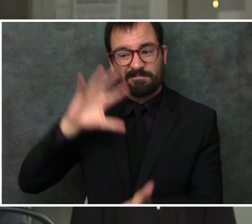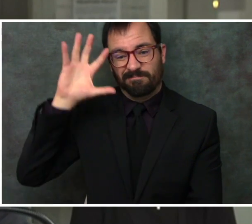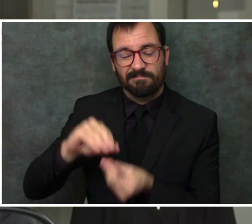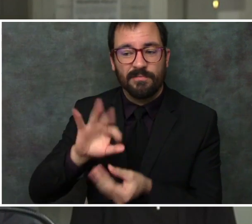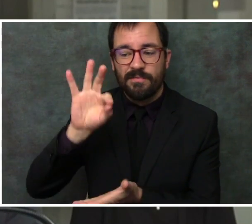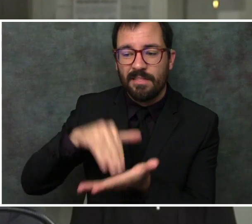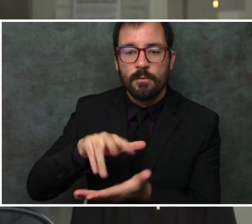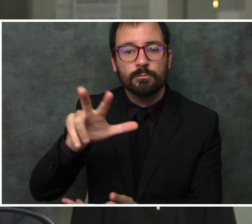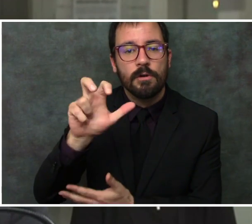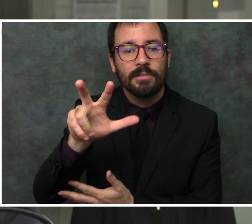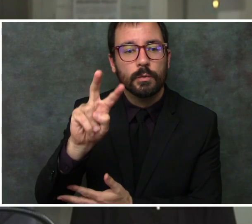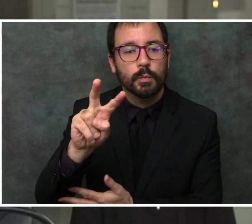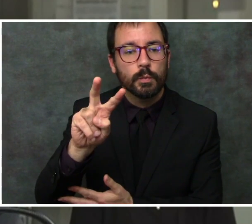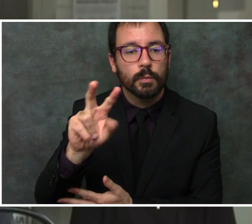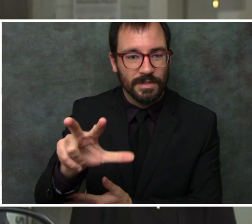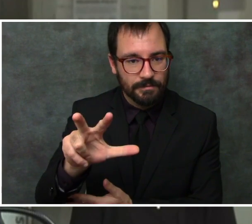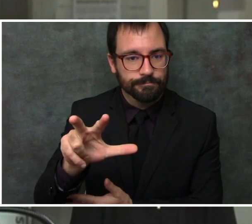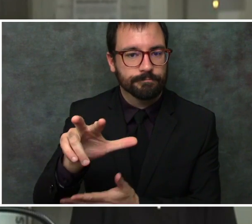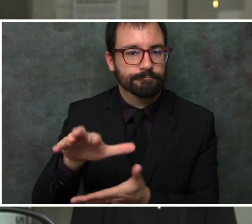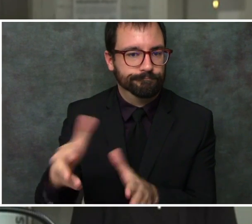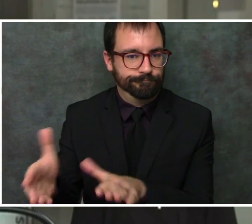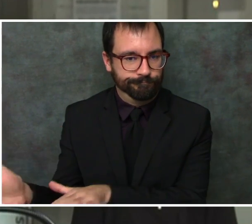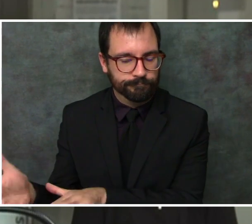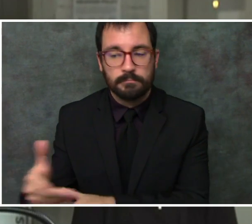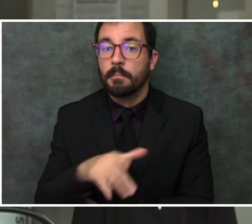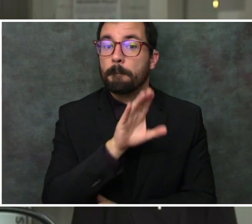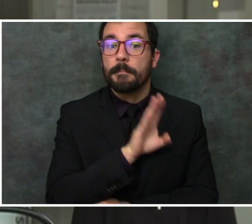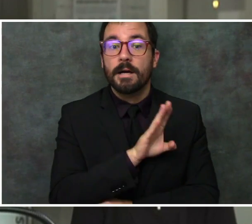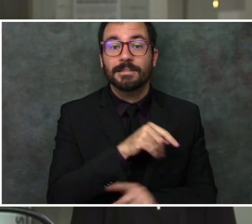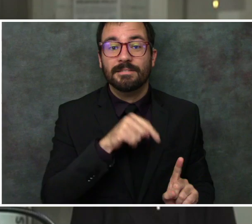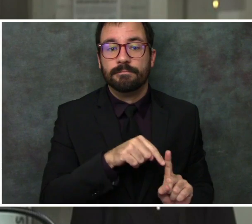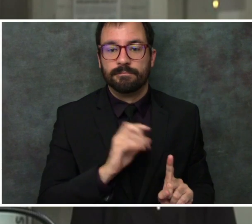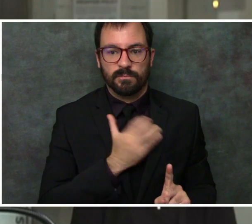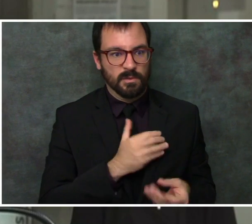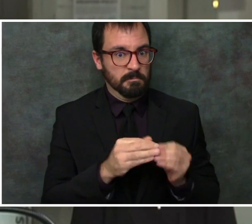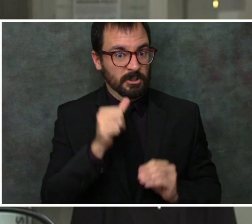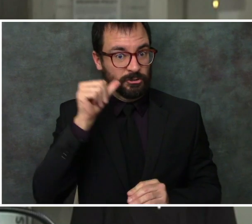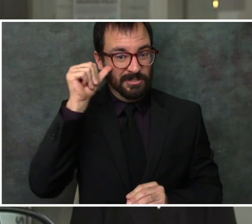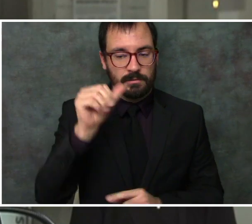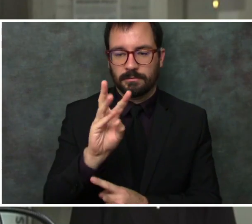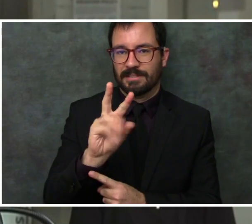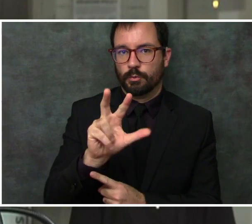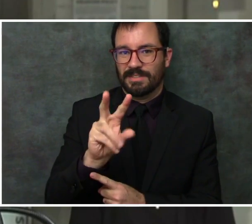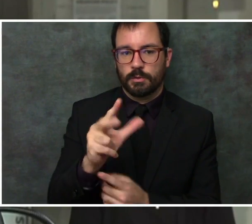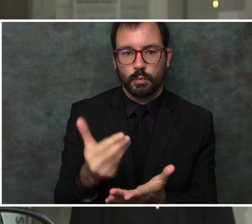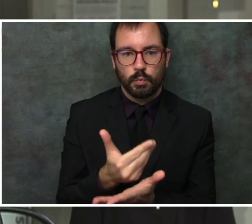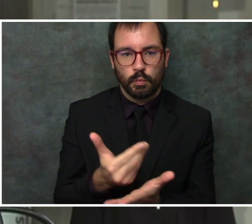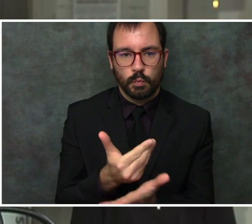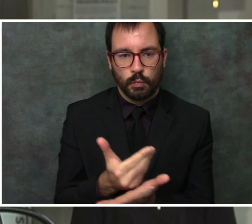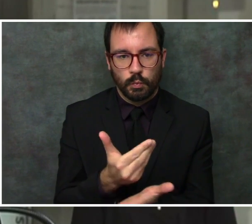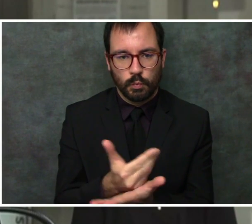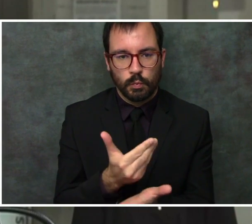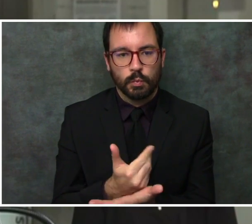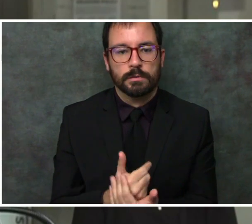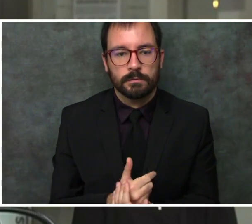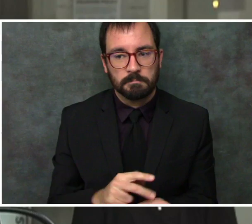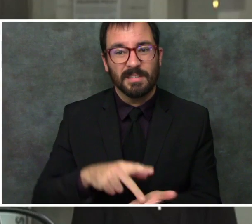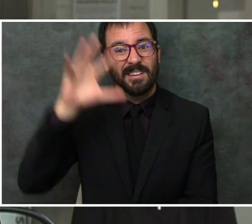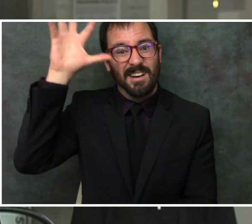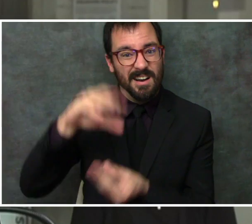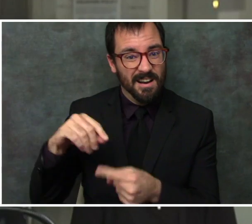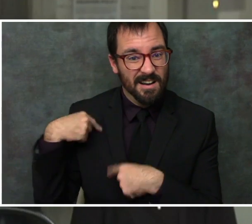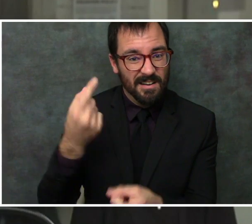In Boston, our numbers yesterday in Boston were 63 new cases for a total of 17,712. We had no